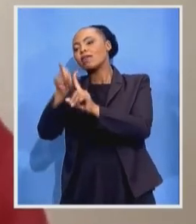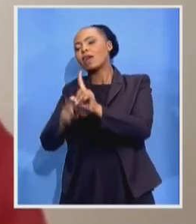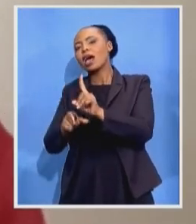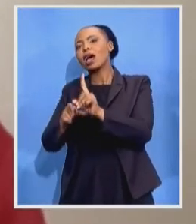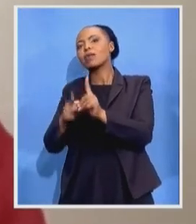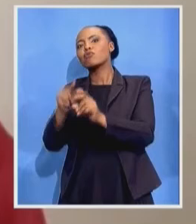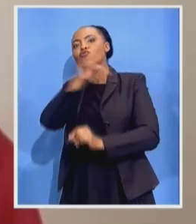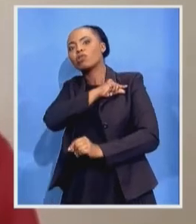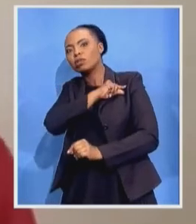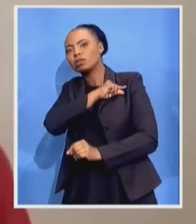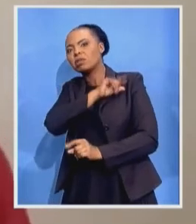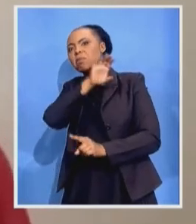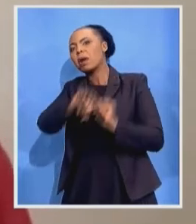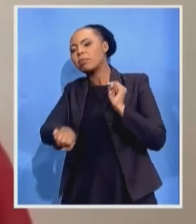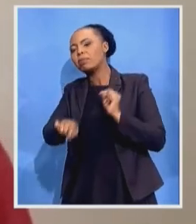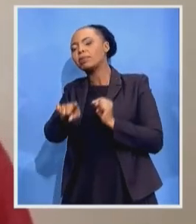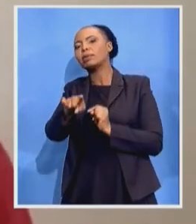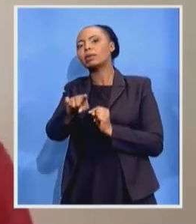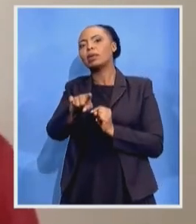crimes or other